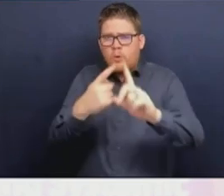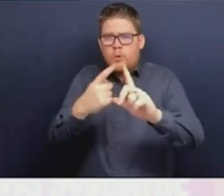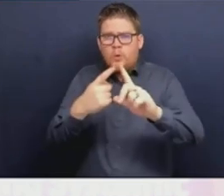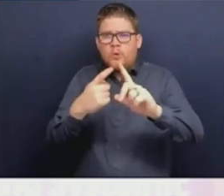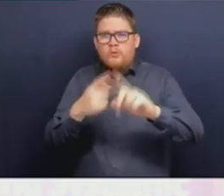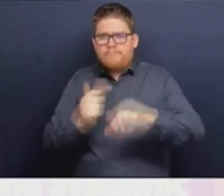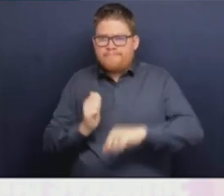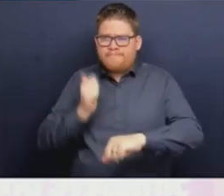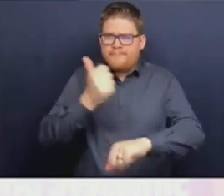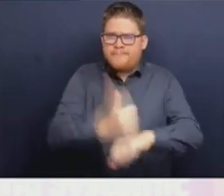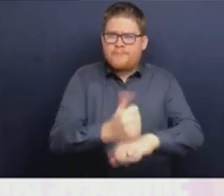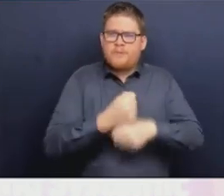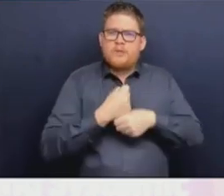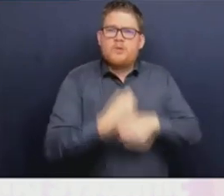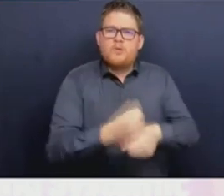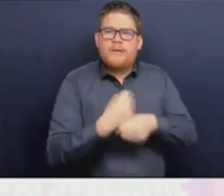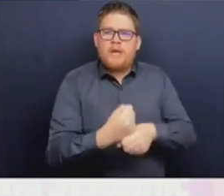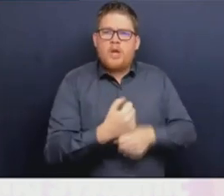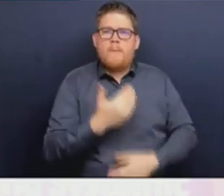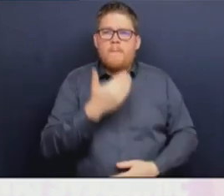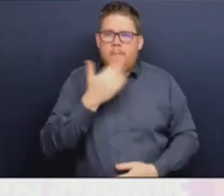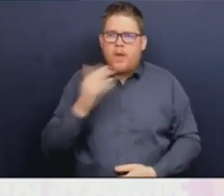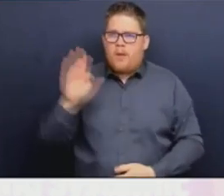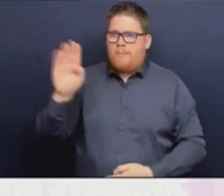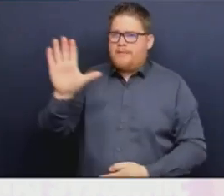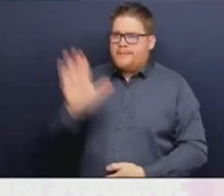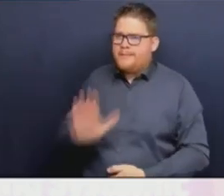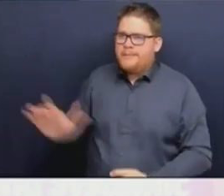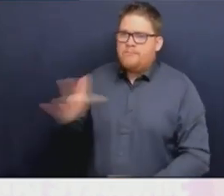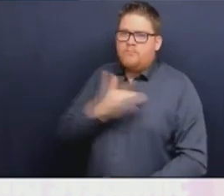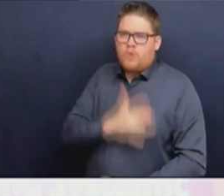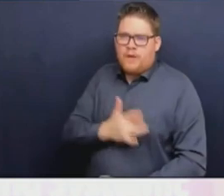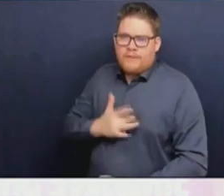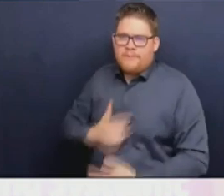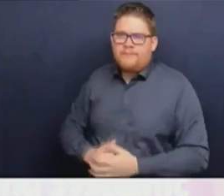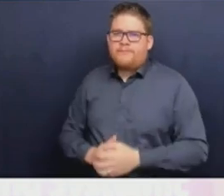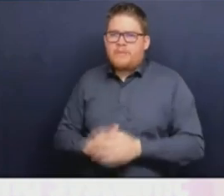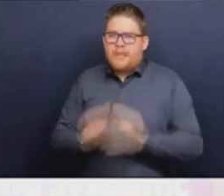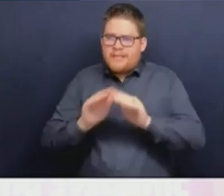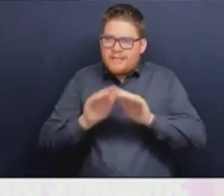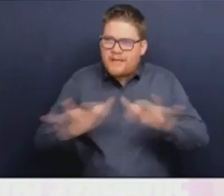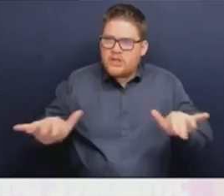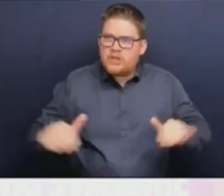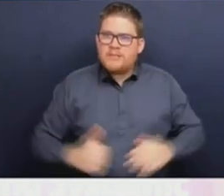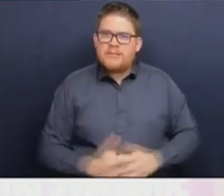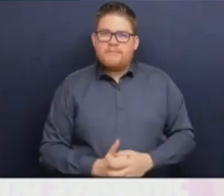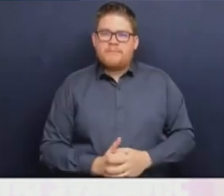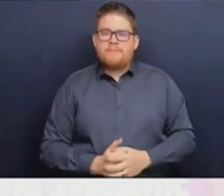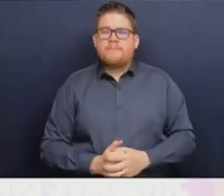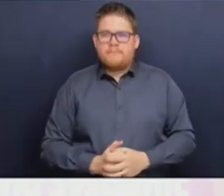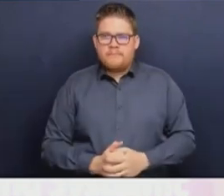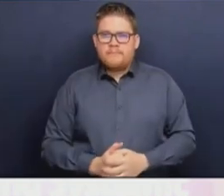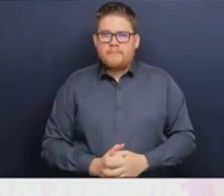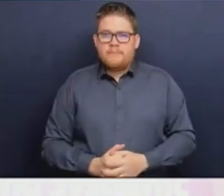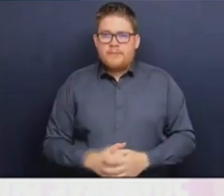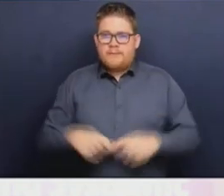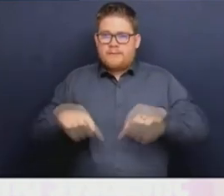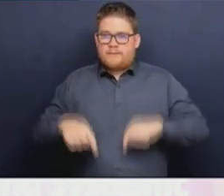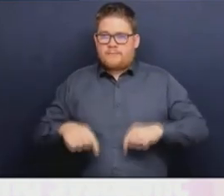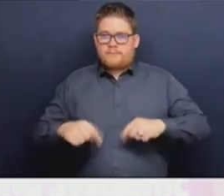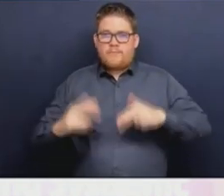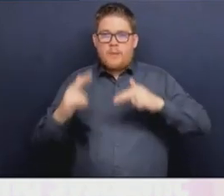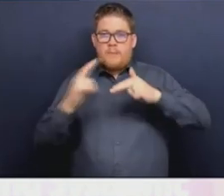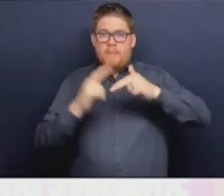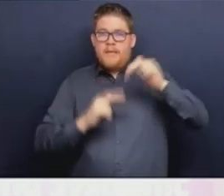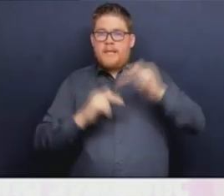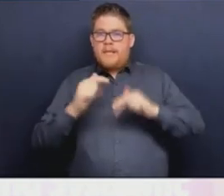that was inclusive, one that reflected the diversity that we represent outside of this building that was built for other purposes by